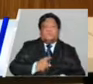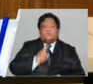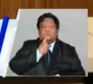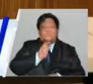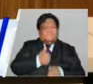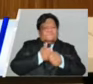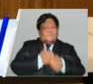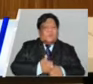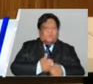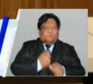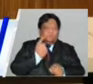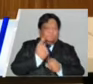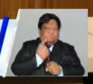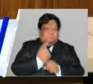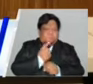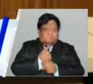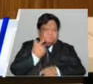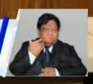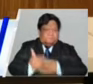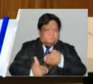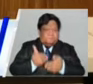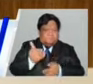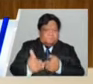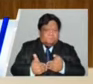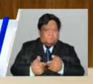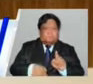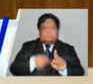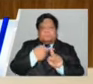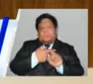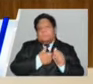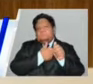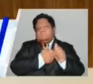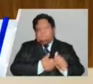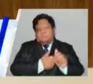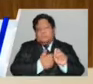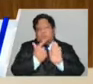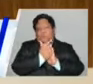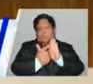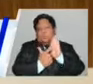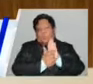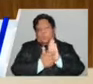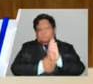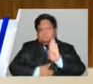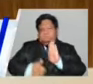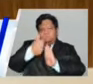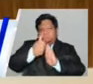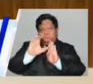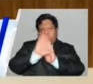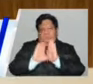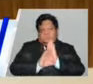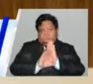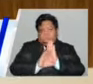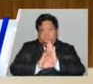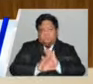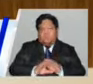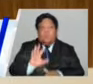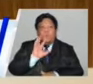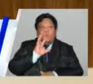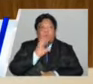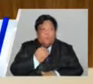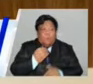and adherence to the Constitution. We call on all parties involved to respect